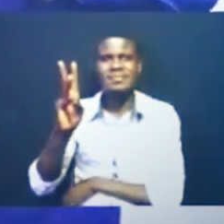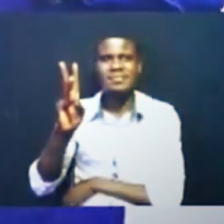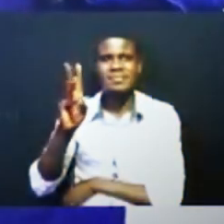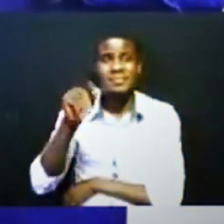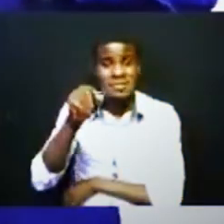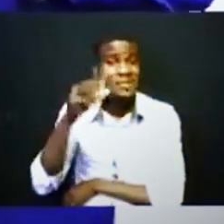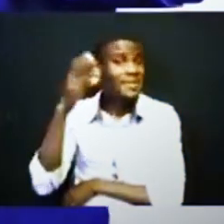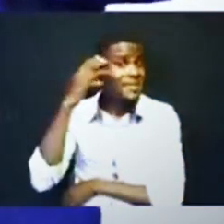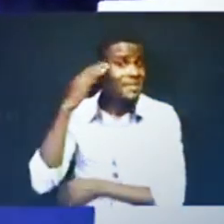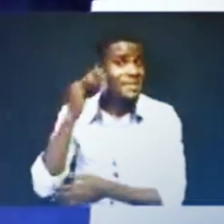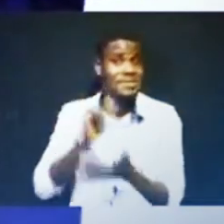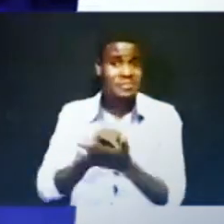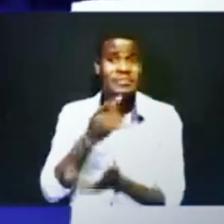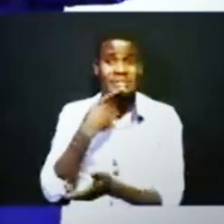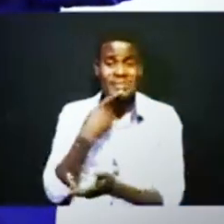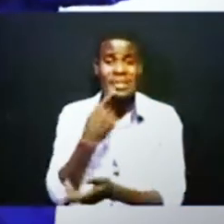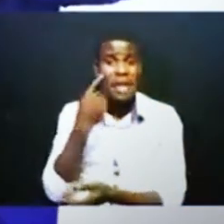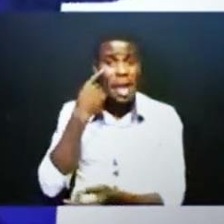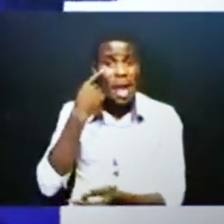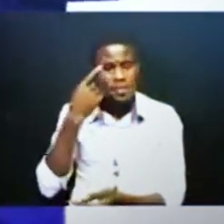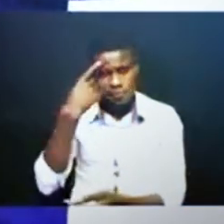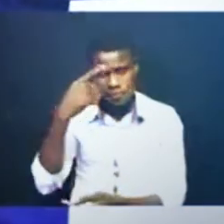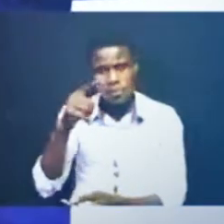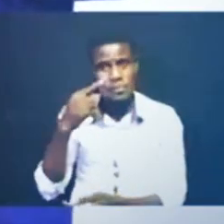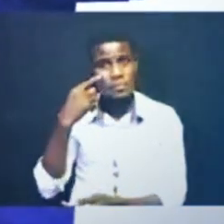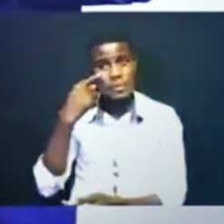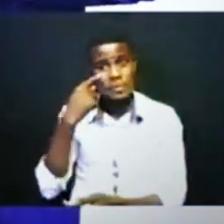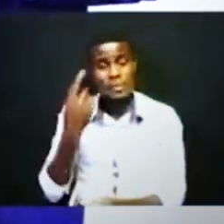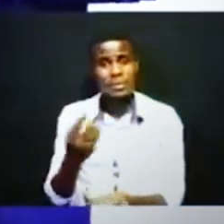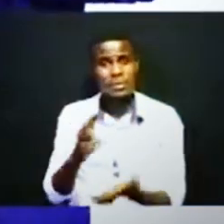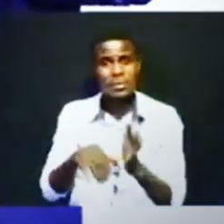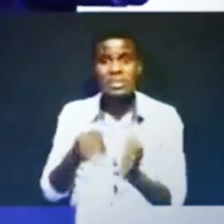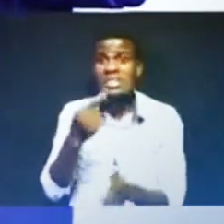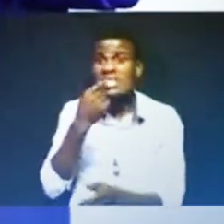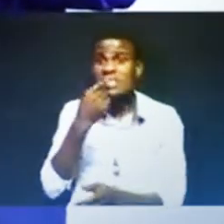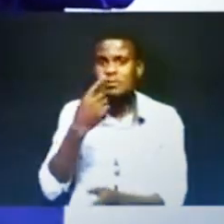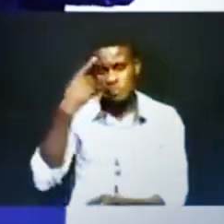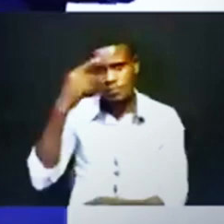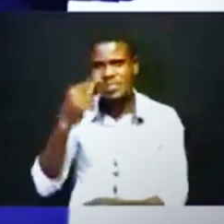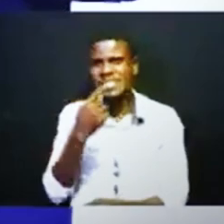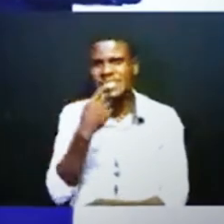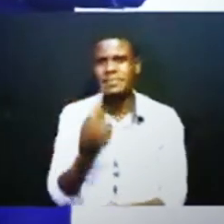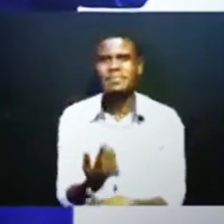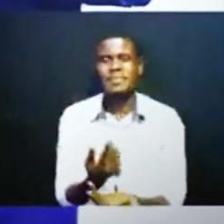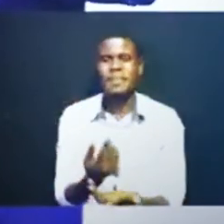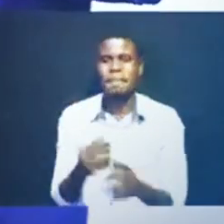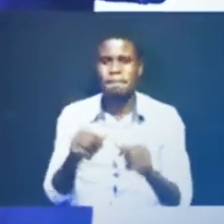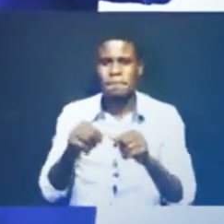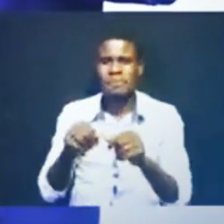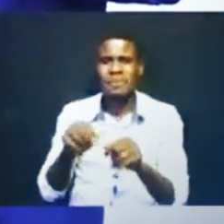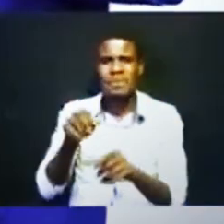heard that it was said, eye for eye and tooth for tooth.